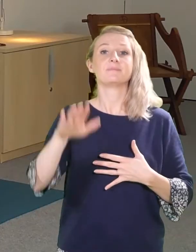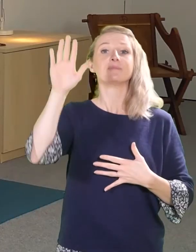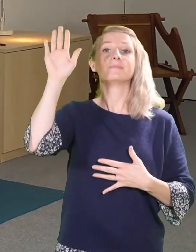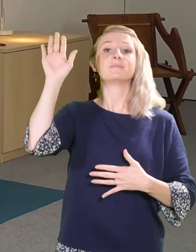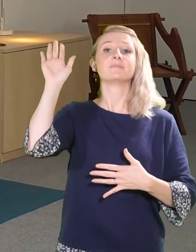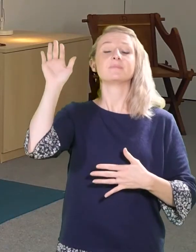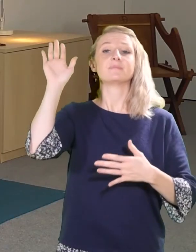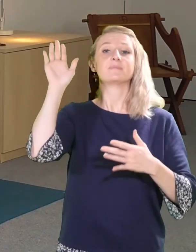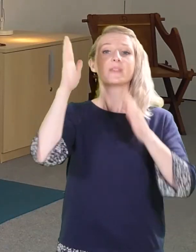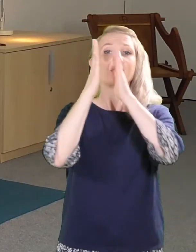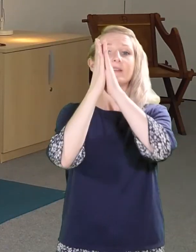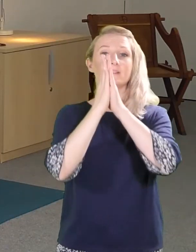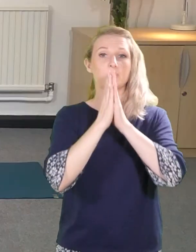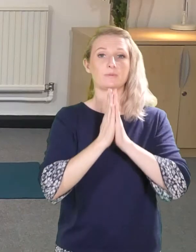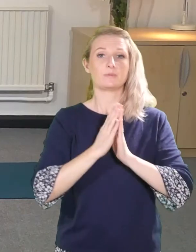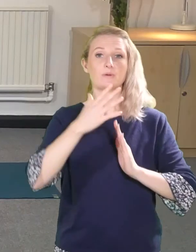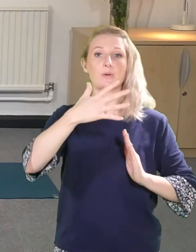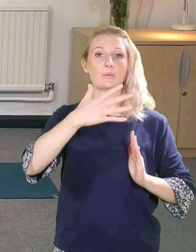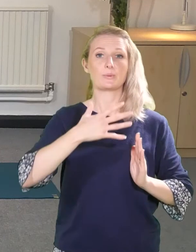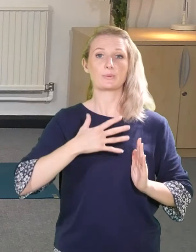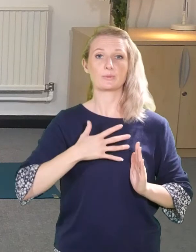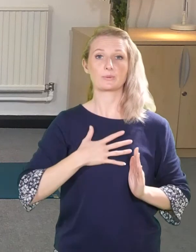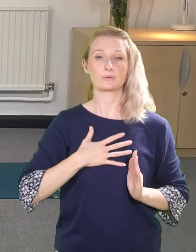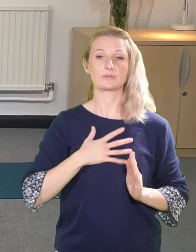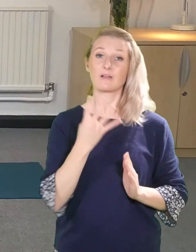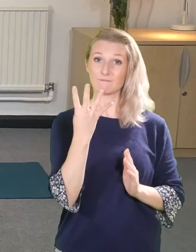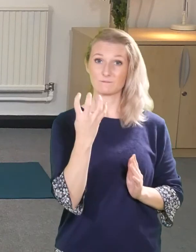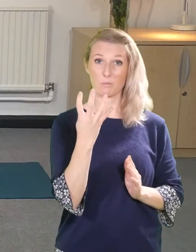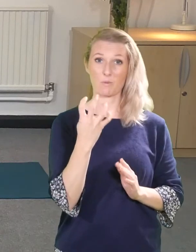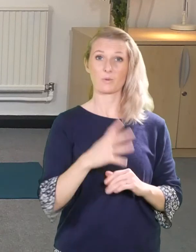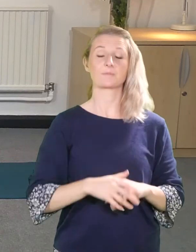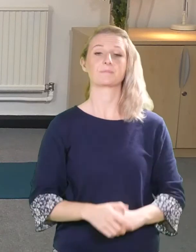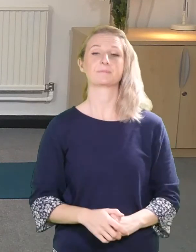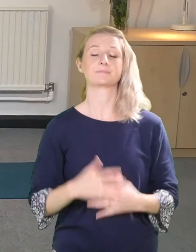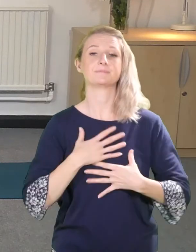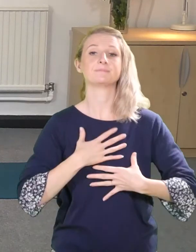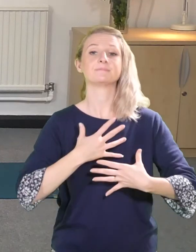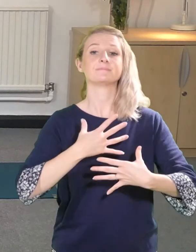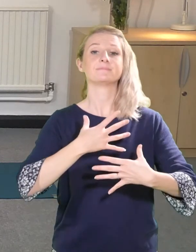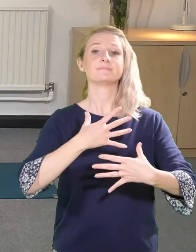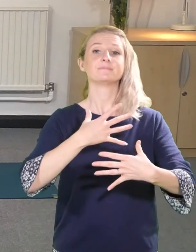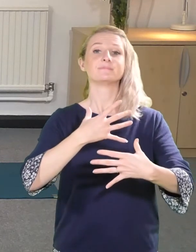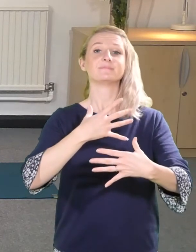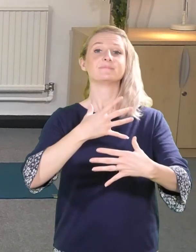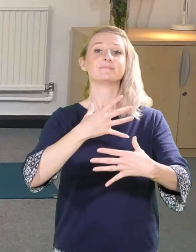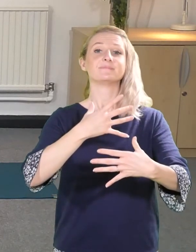Exhale, bring your hands to your heart. We're going to do that 4 more times. Inhale.